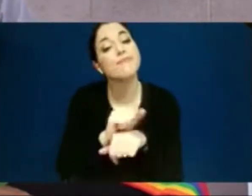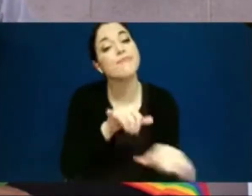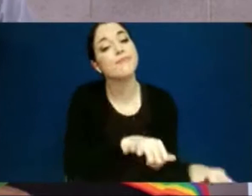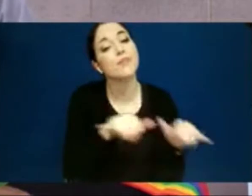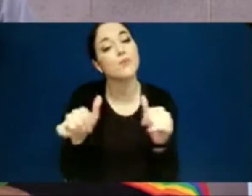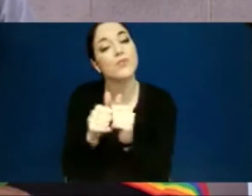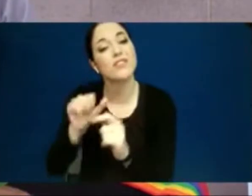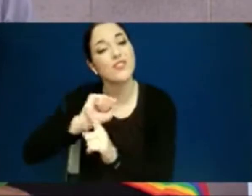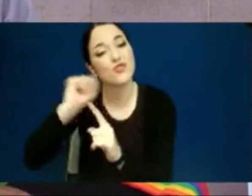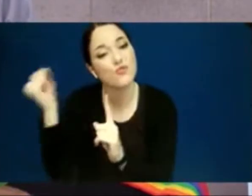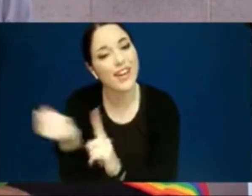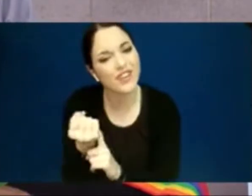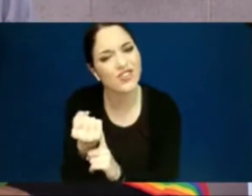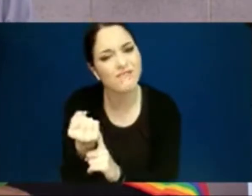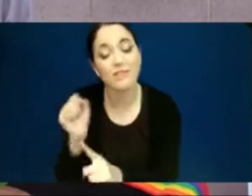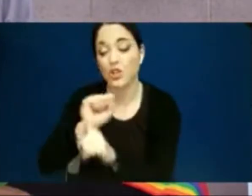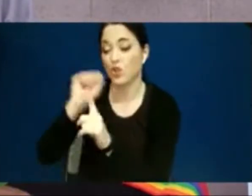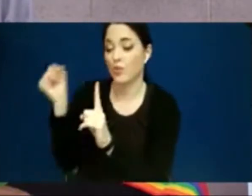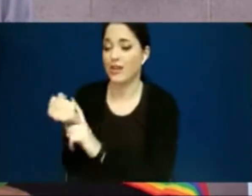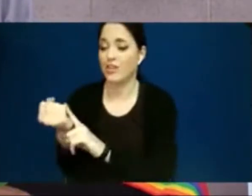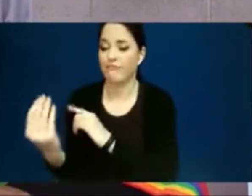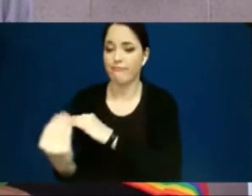shift in an instant.